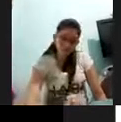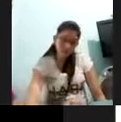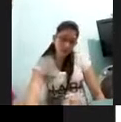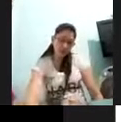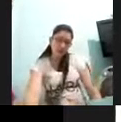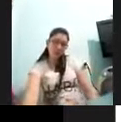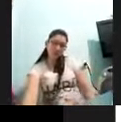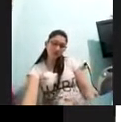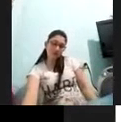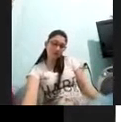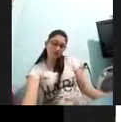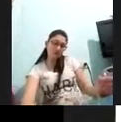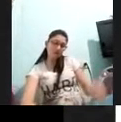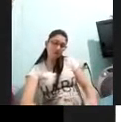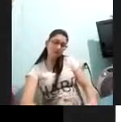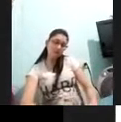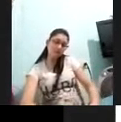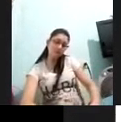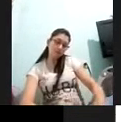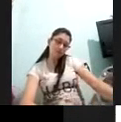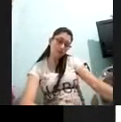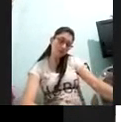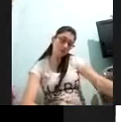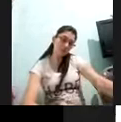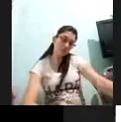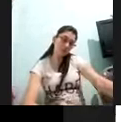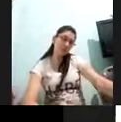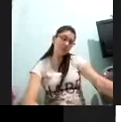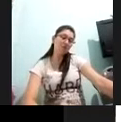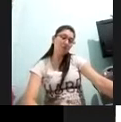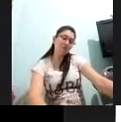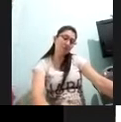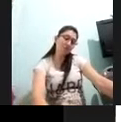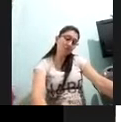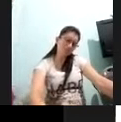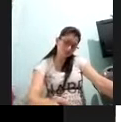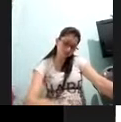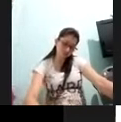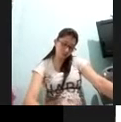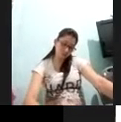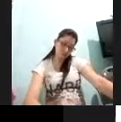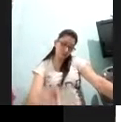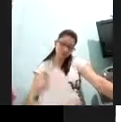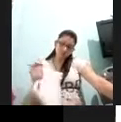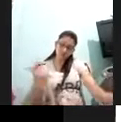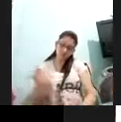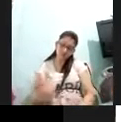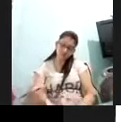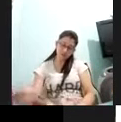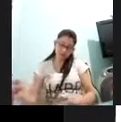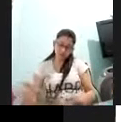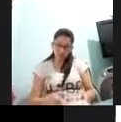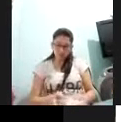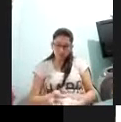My name is Fátima. Okay. Your name is Antonio. Mm-hmm. Her name is Gladys. Mm-hmm. And